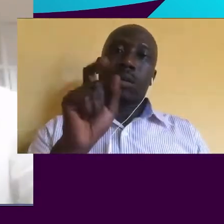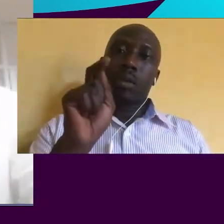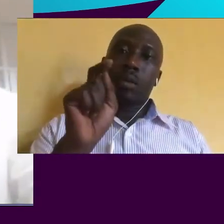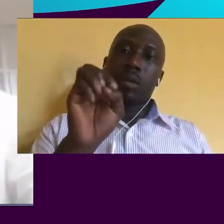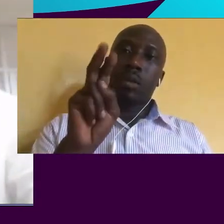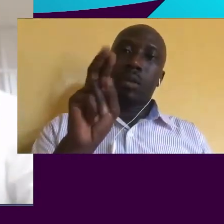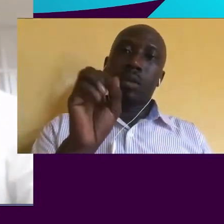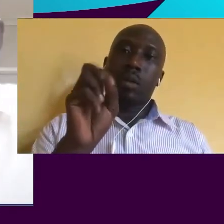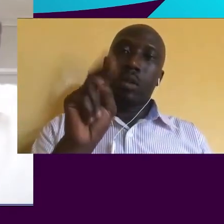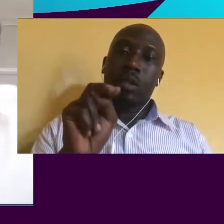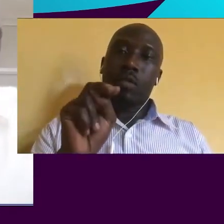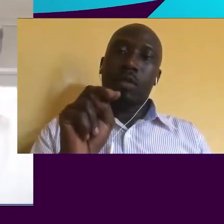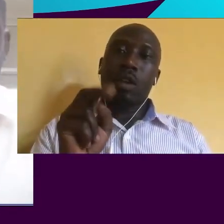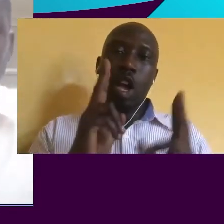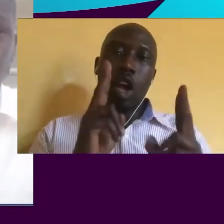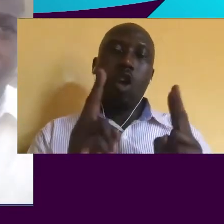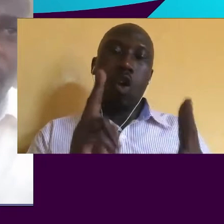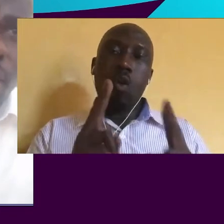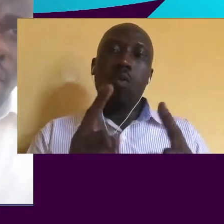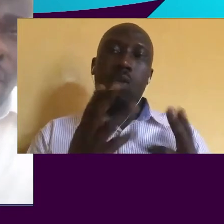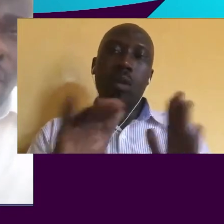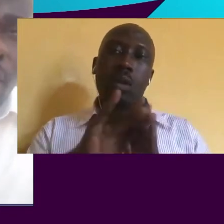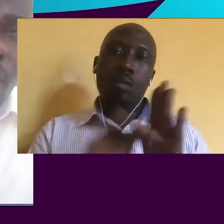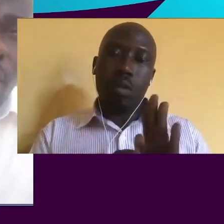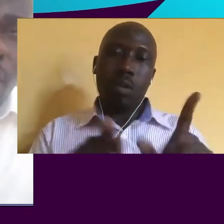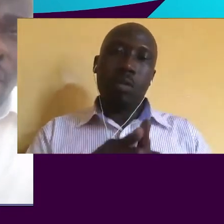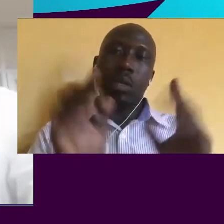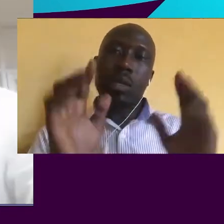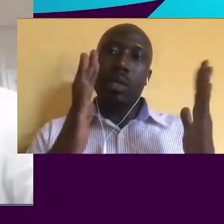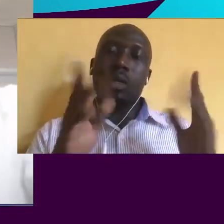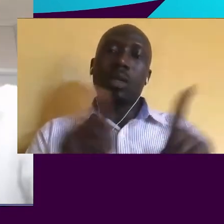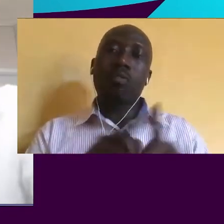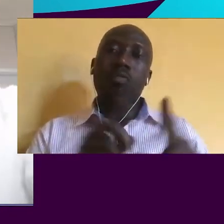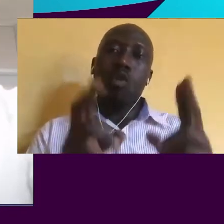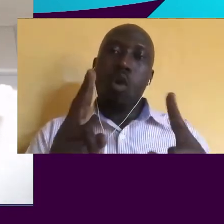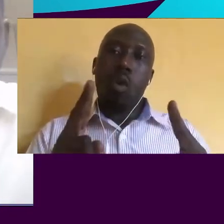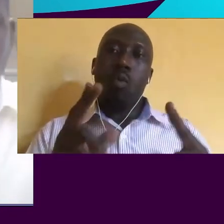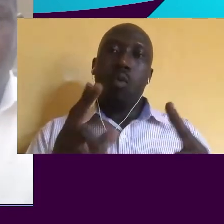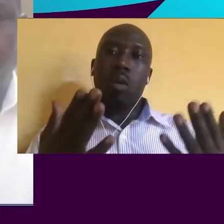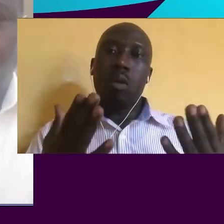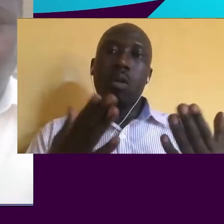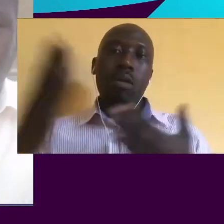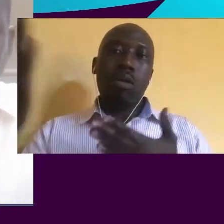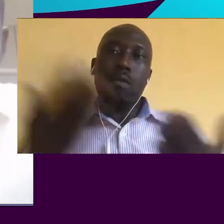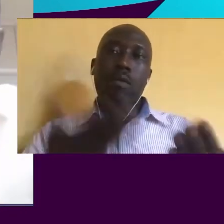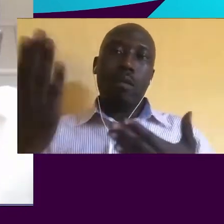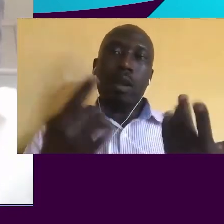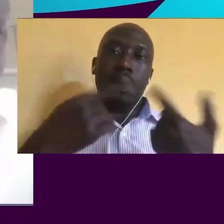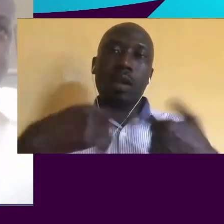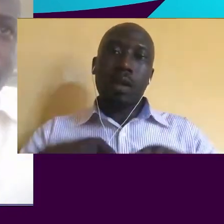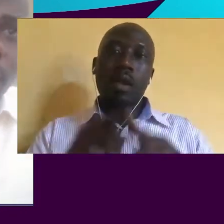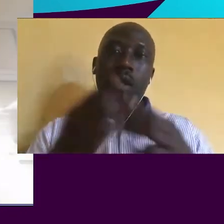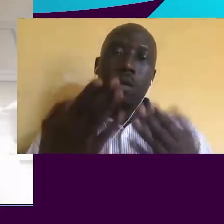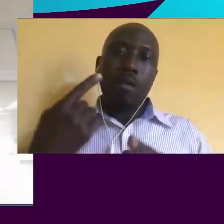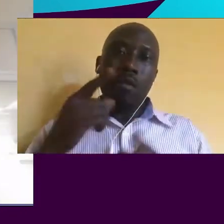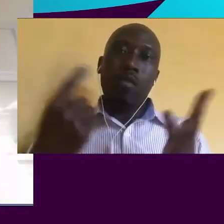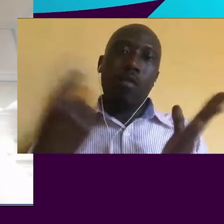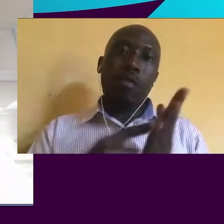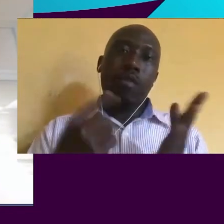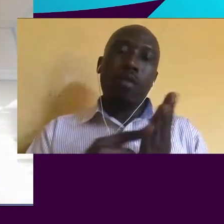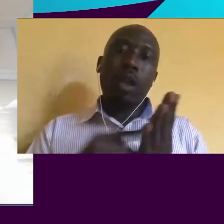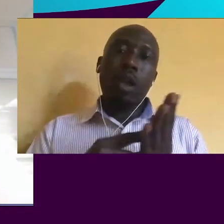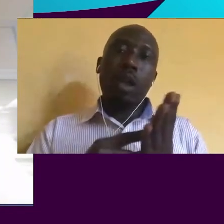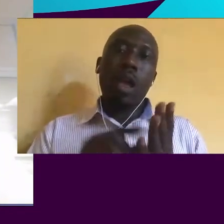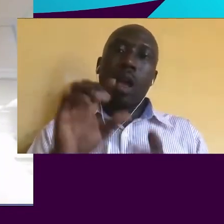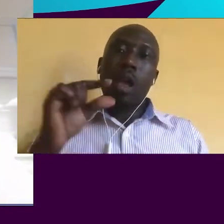And hope that our program is a success, and hopefully you invite us for Uganda Goal 5 Summit,